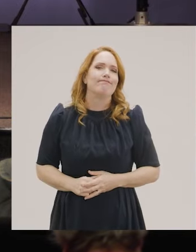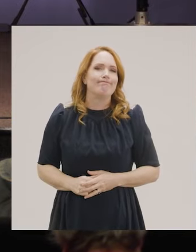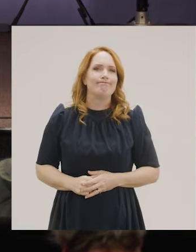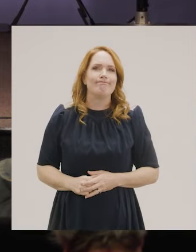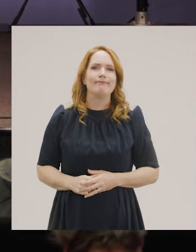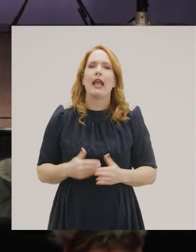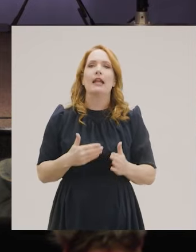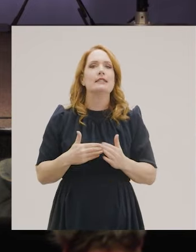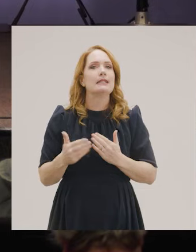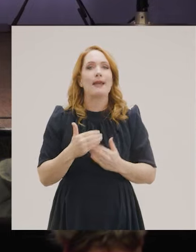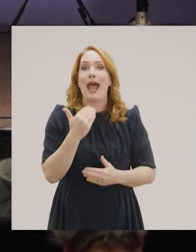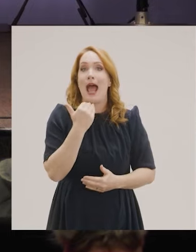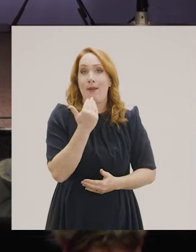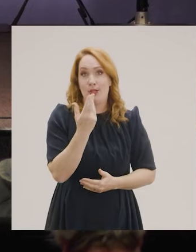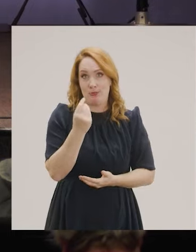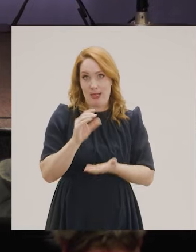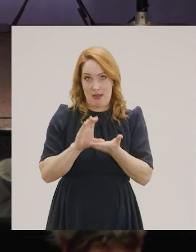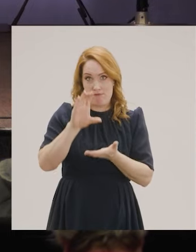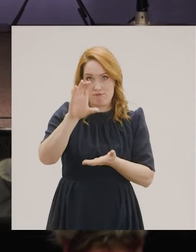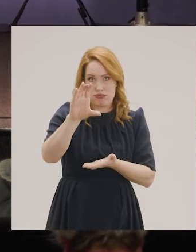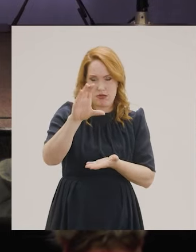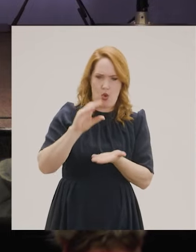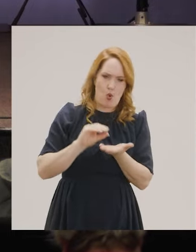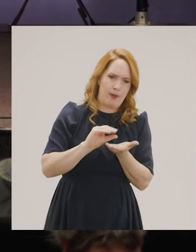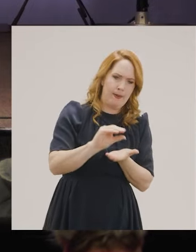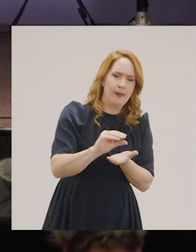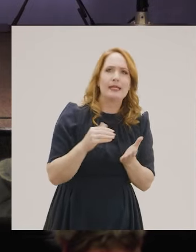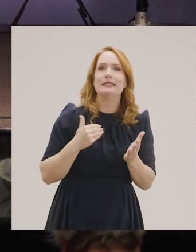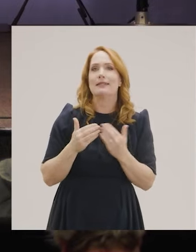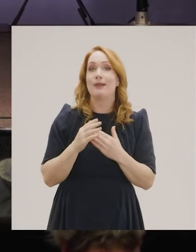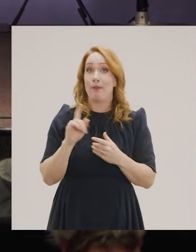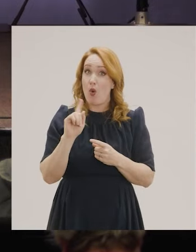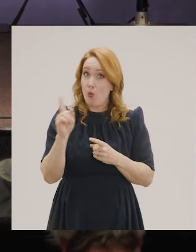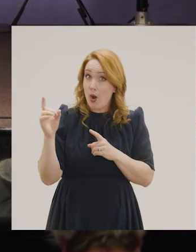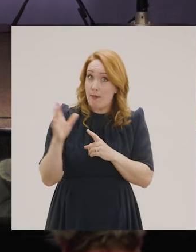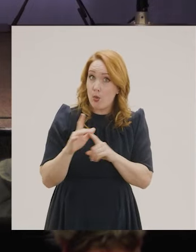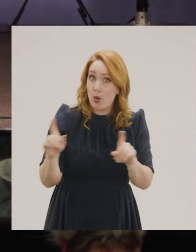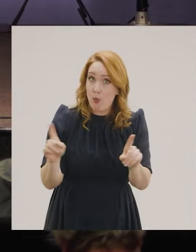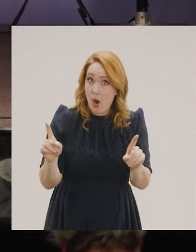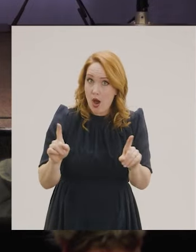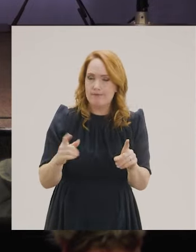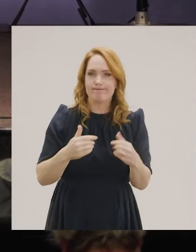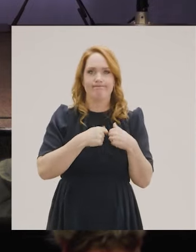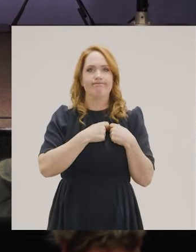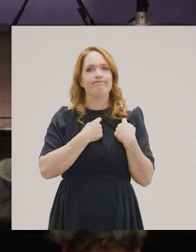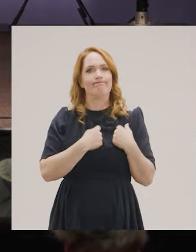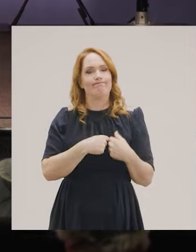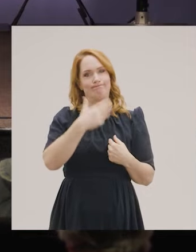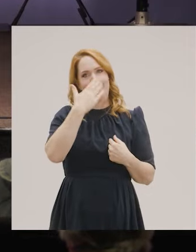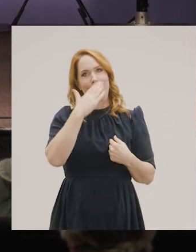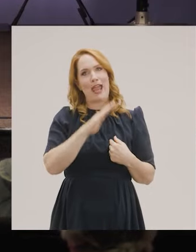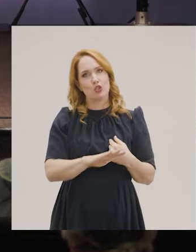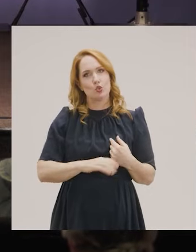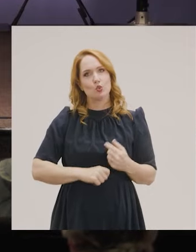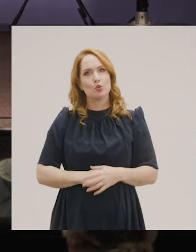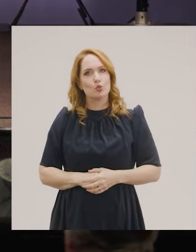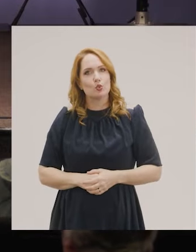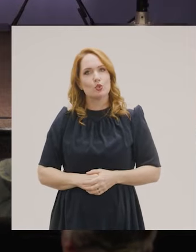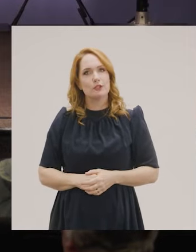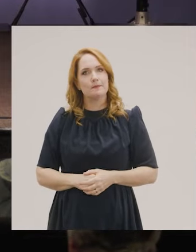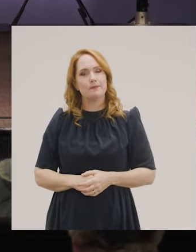the amount of money that counts. It's the attitude of heart. Do you know, I was just